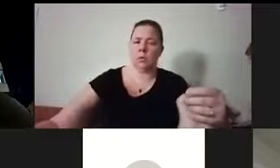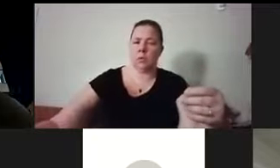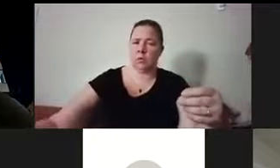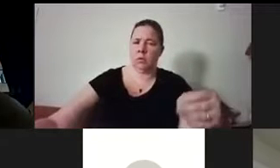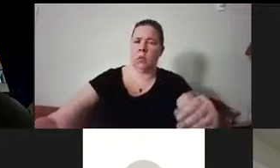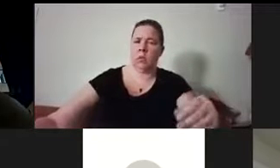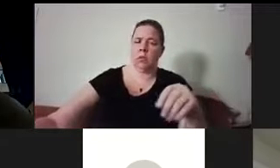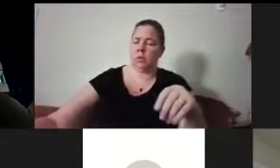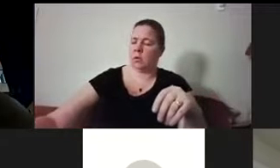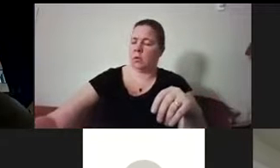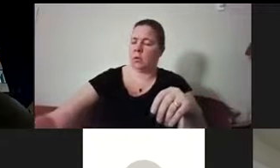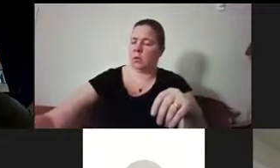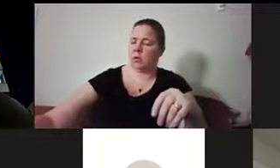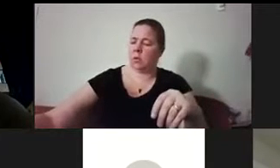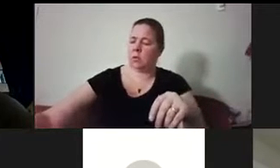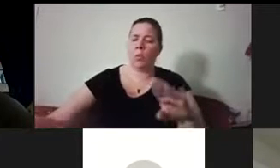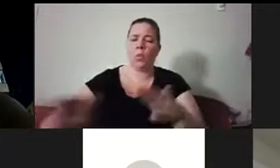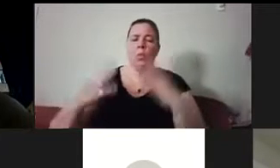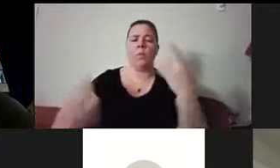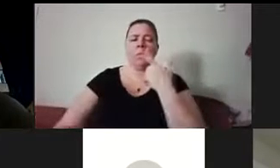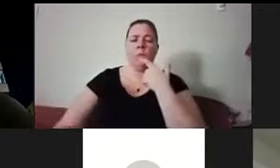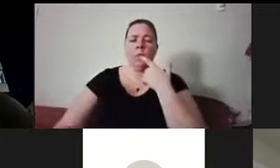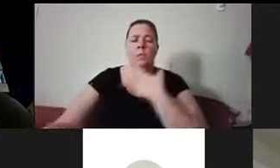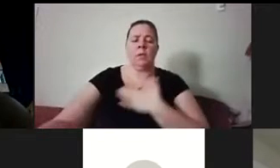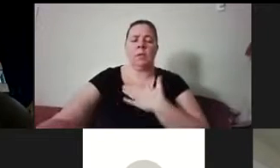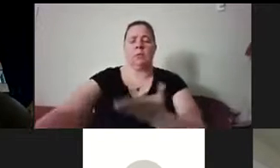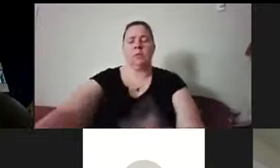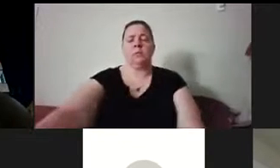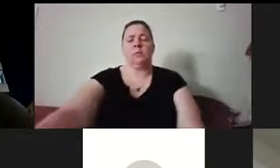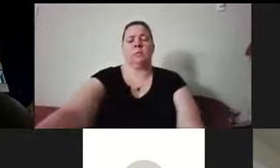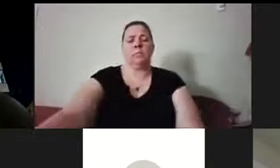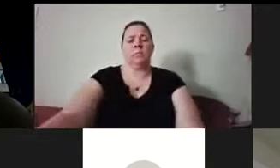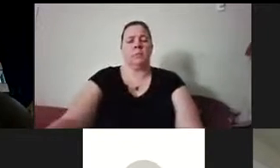it. Can you unmute yourself? Okay, sir, go ahead.